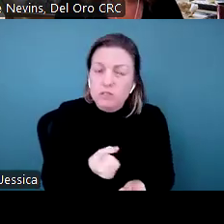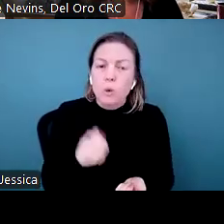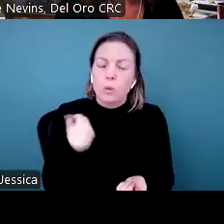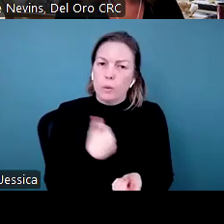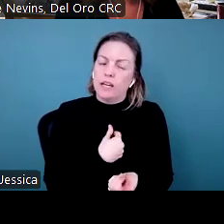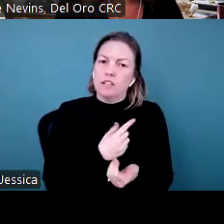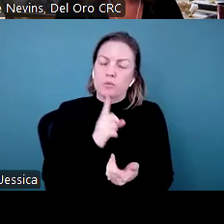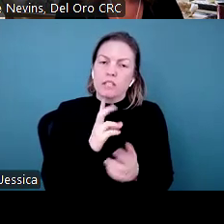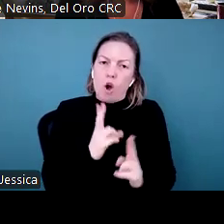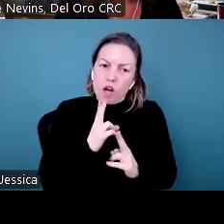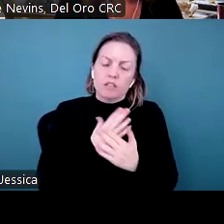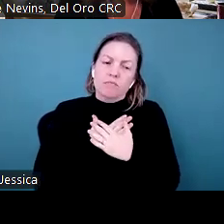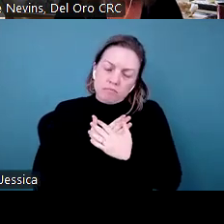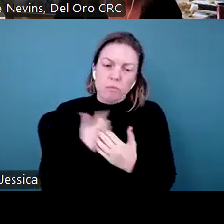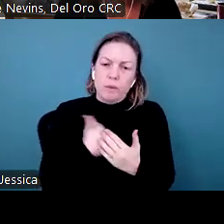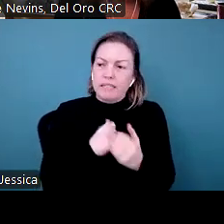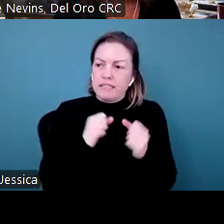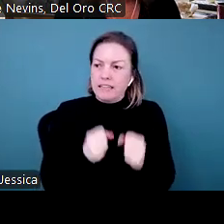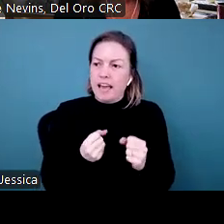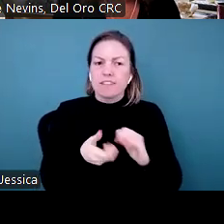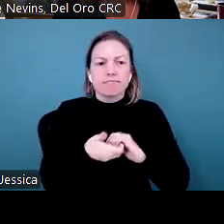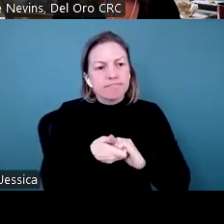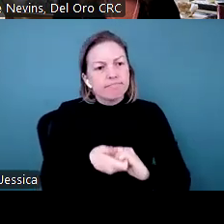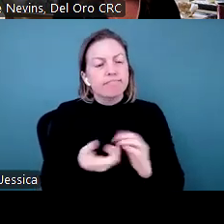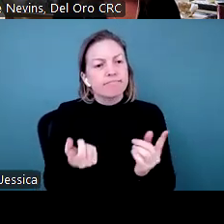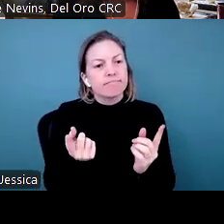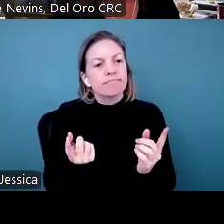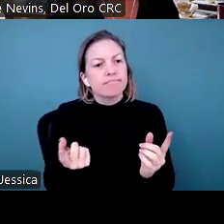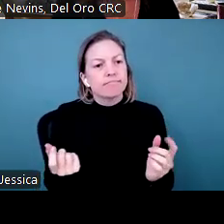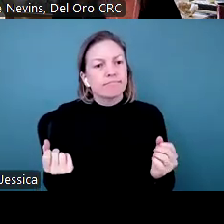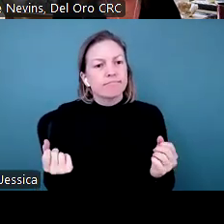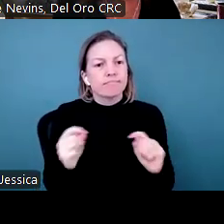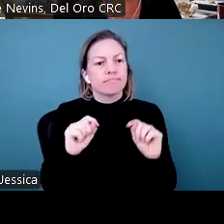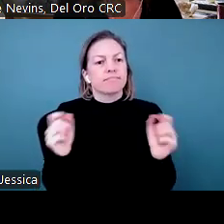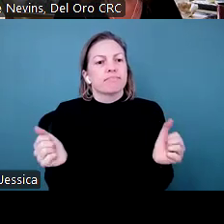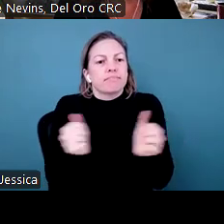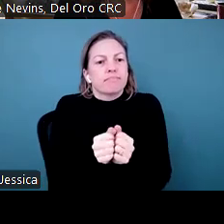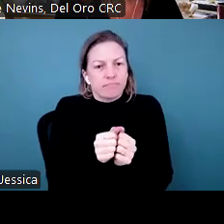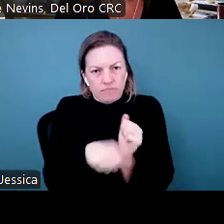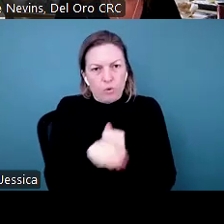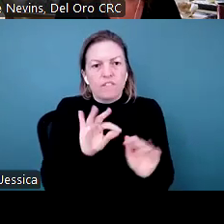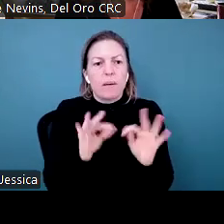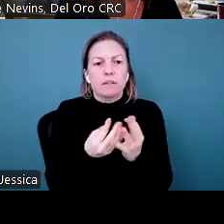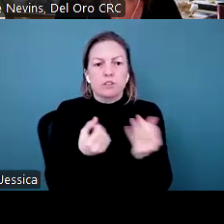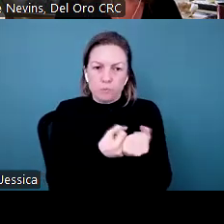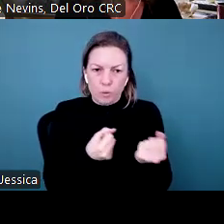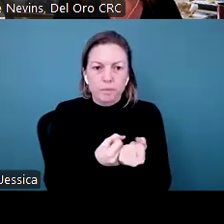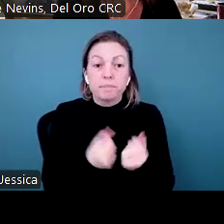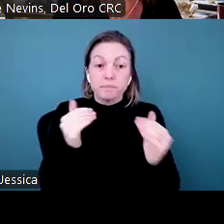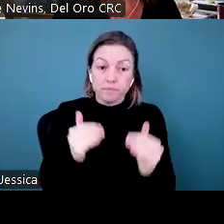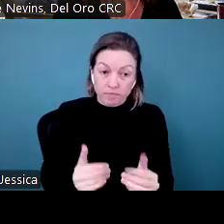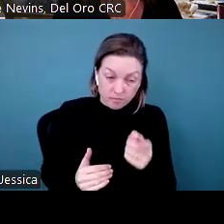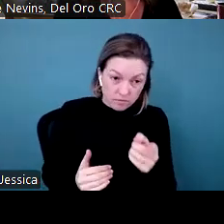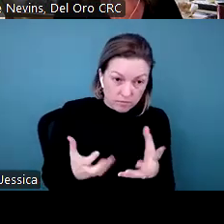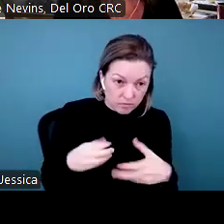walk beside families through this process. If we could move to the next slide, I just wanted to provide you with